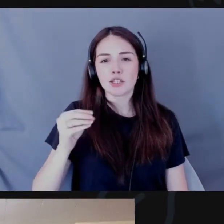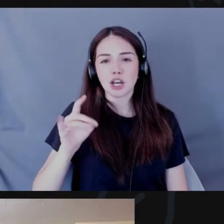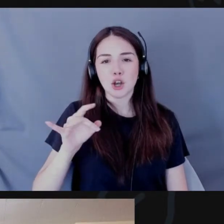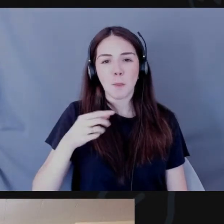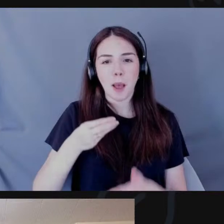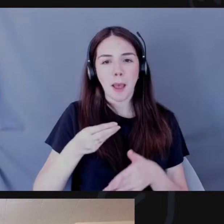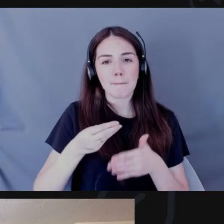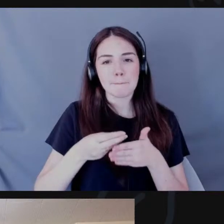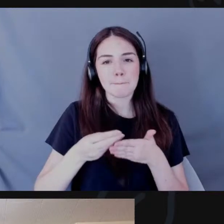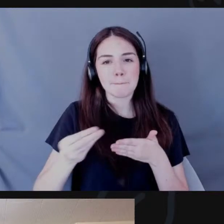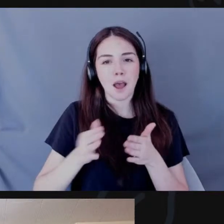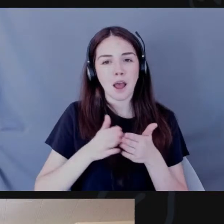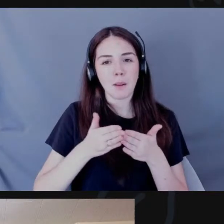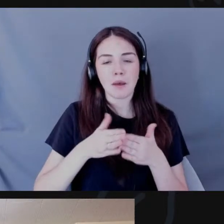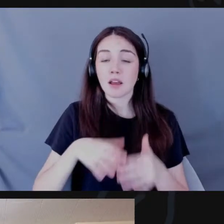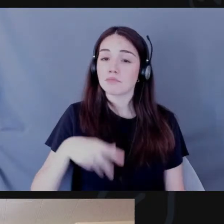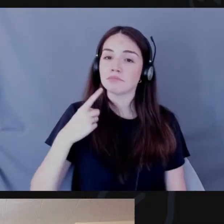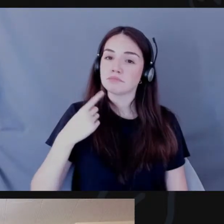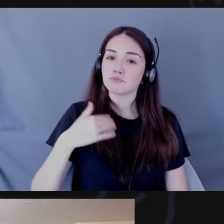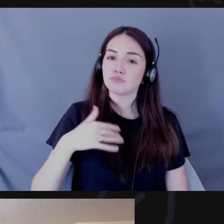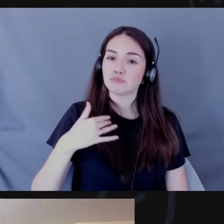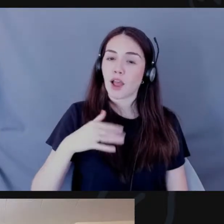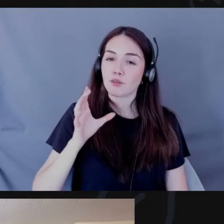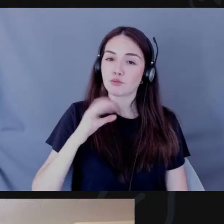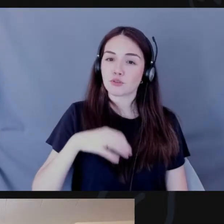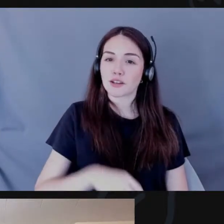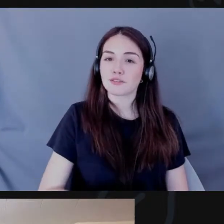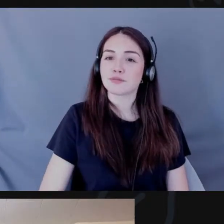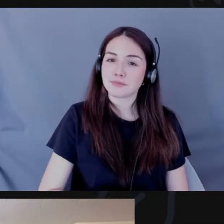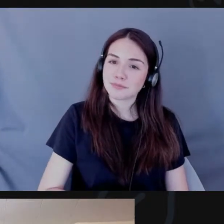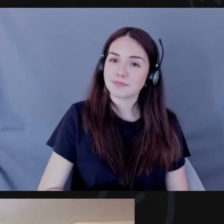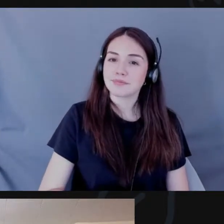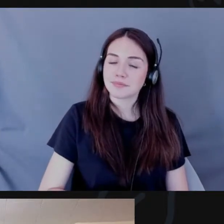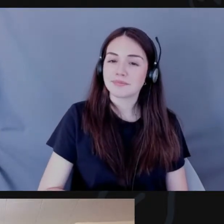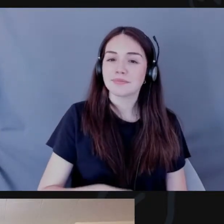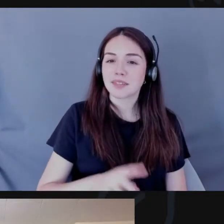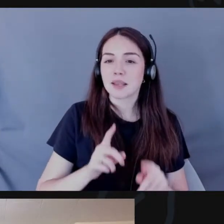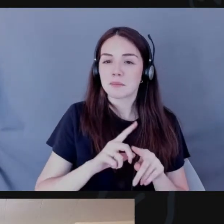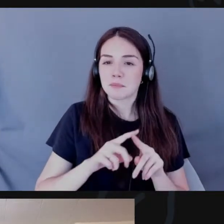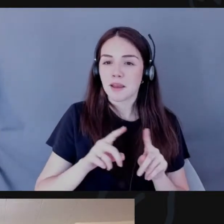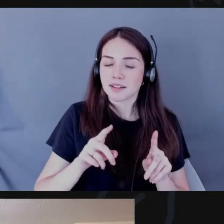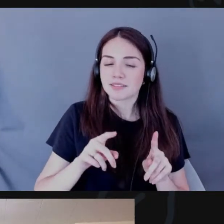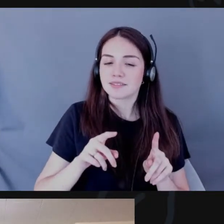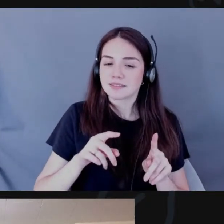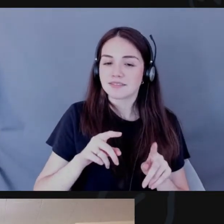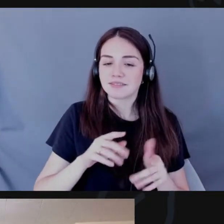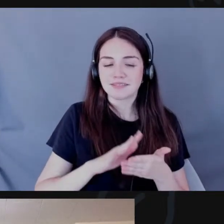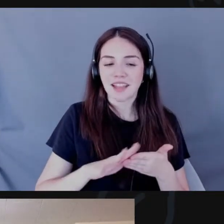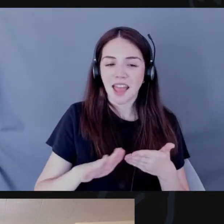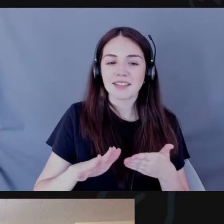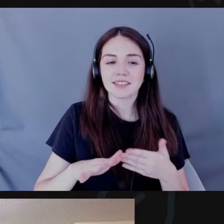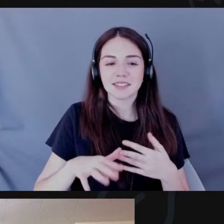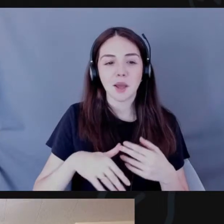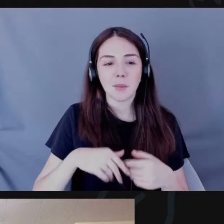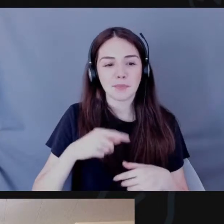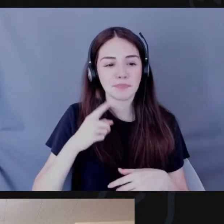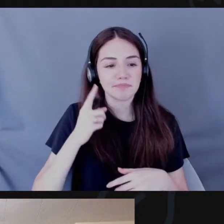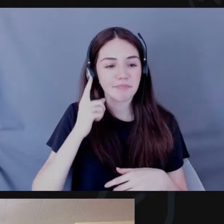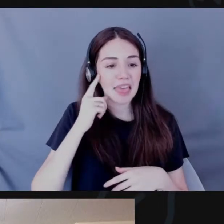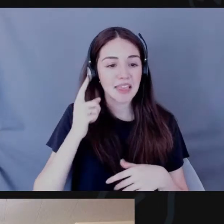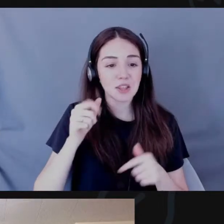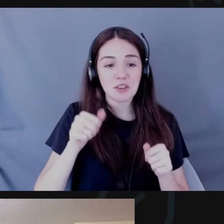this is really strange, but delightful. So I think they're out and about,